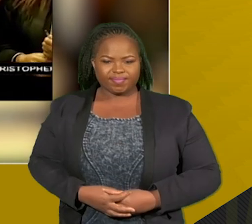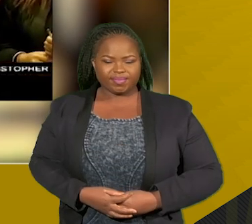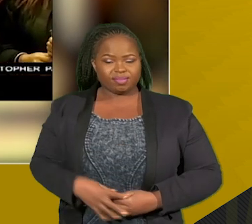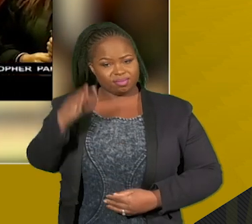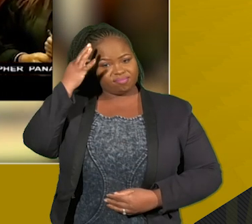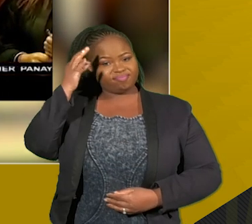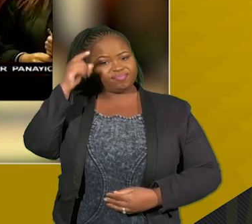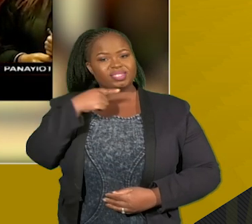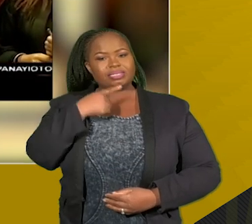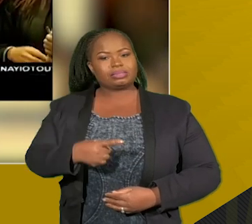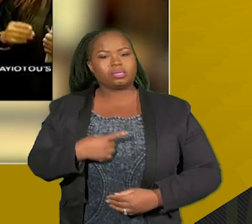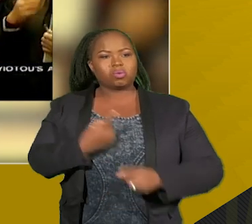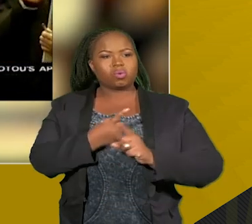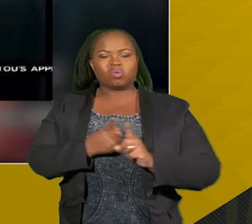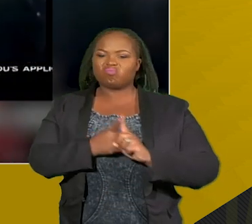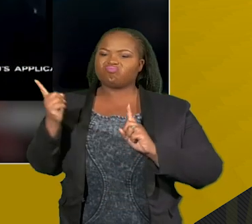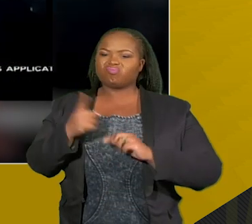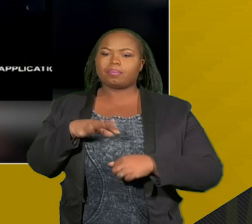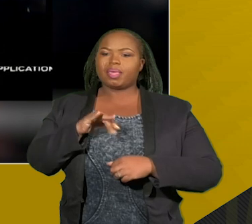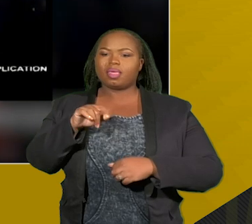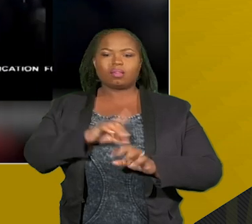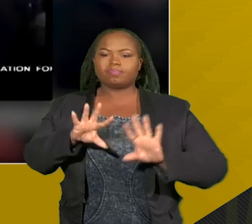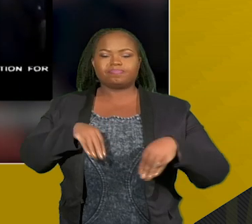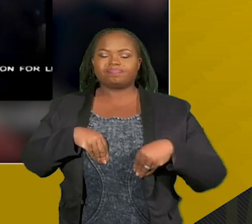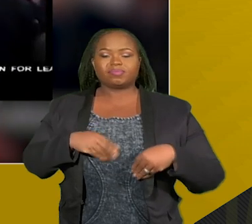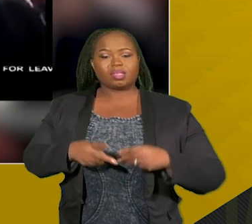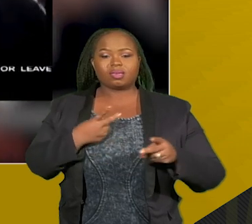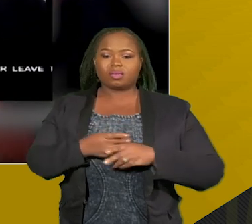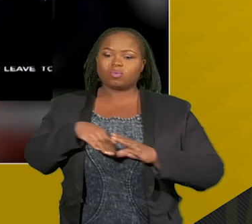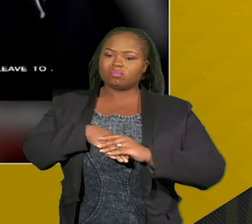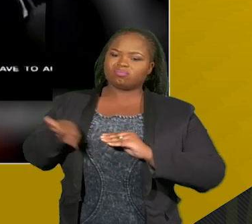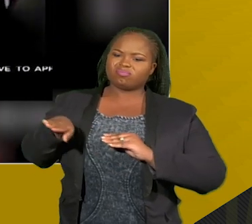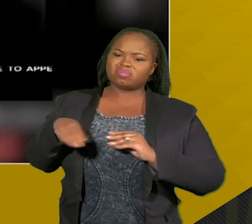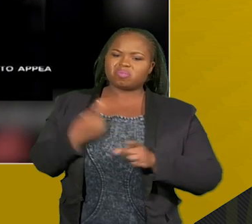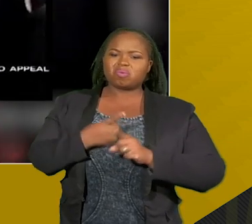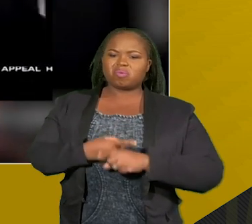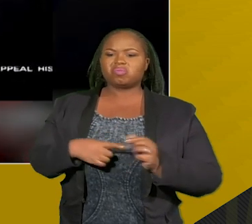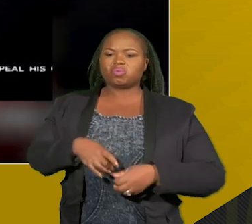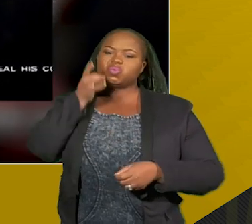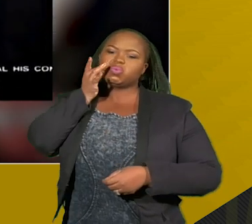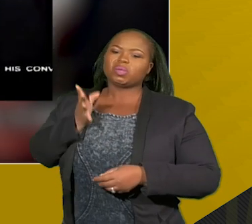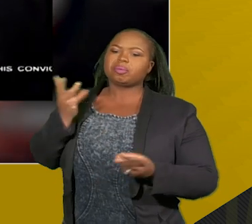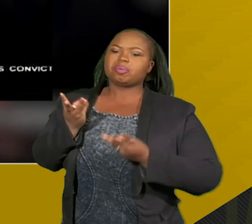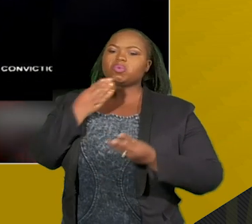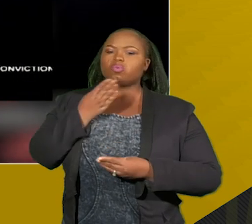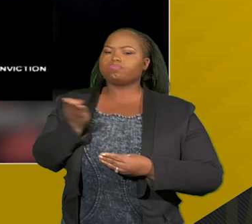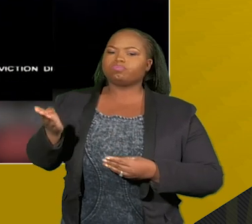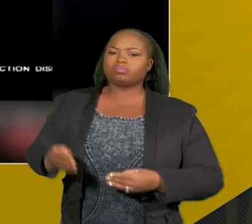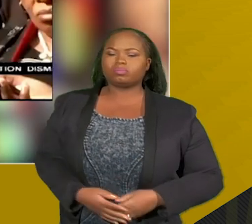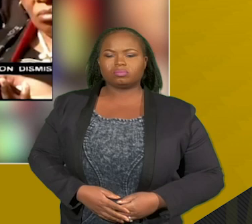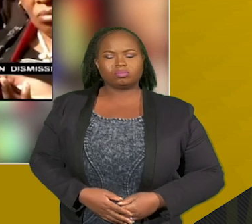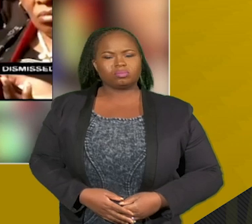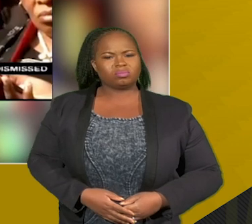state said it intends opposing bail. As Mzolo left the courtroom, he mocked those in the gallery. It shows us